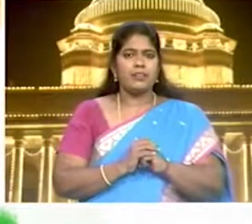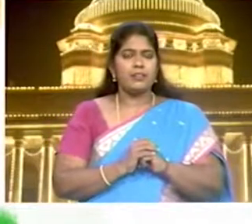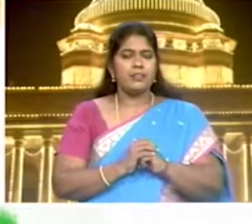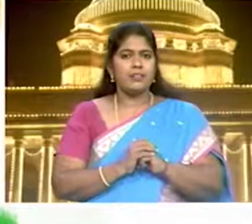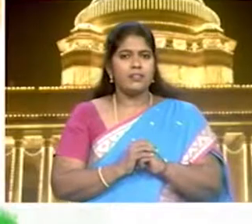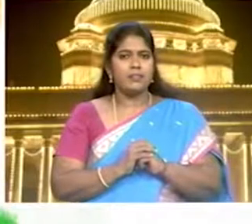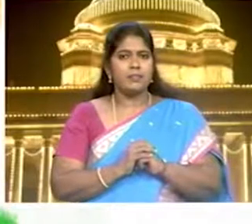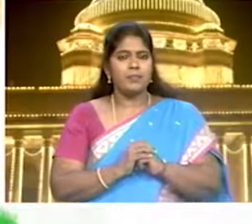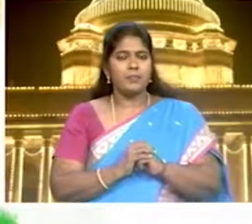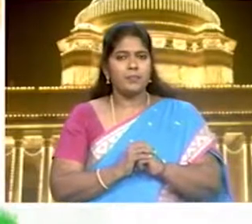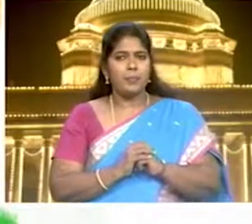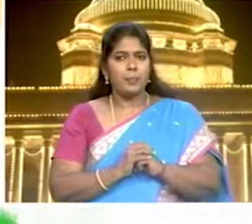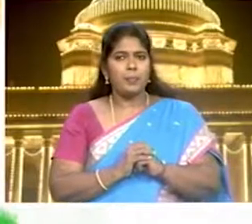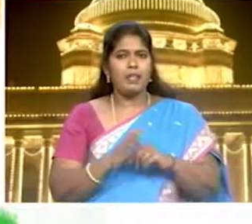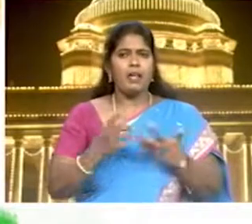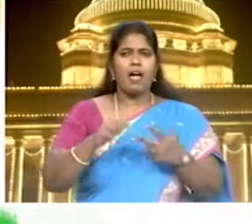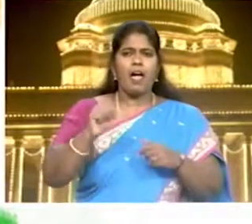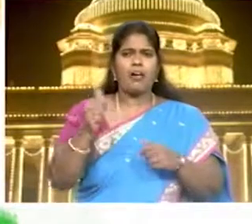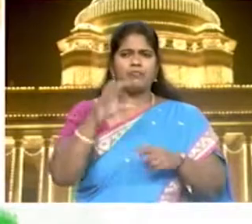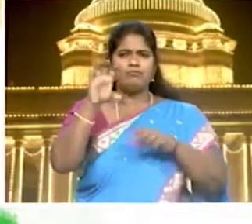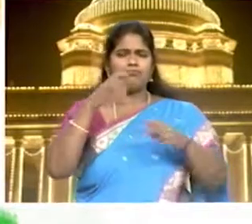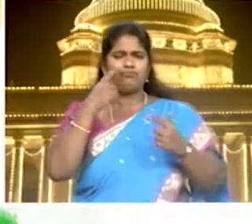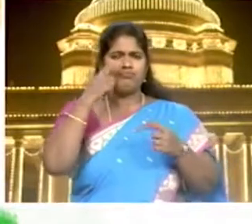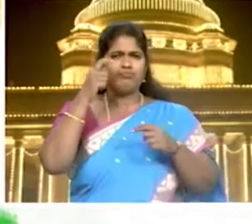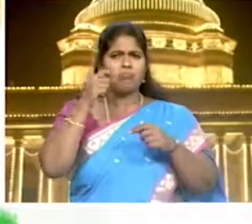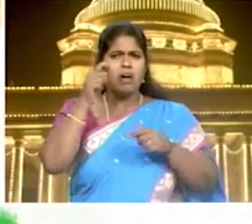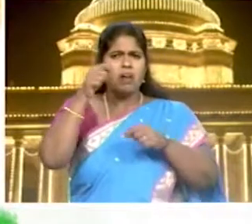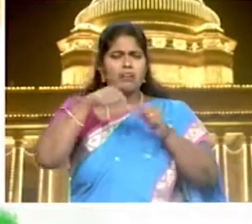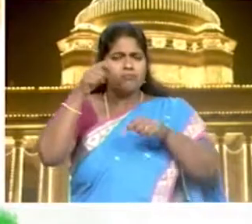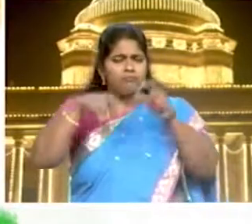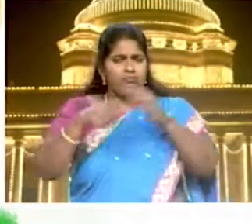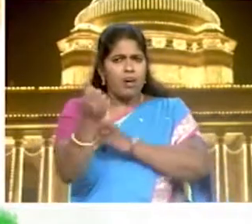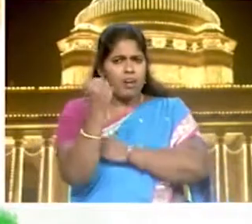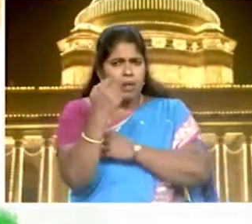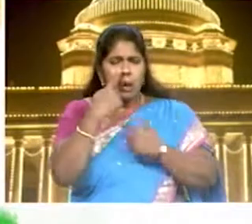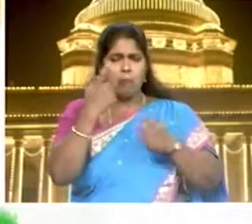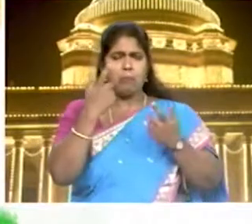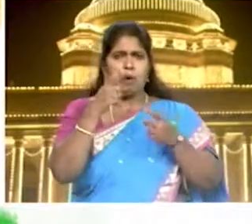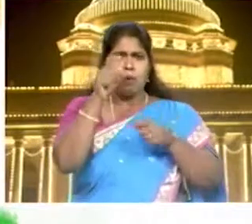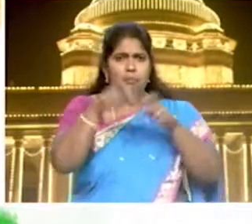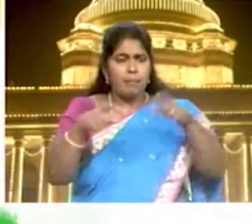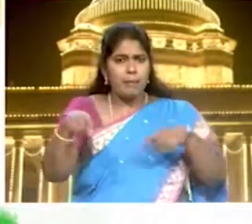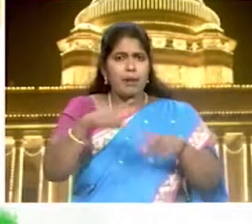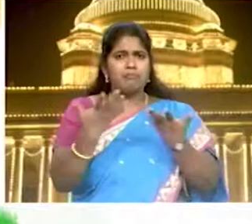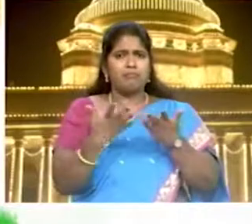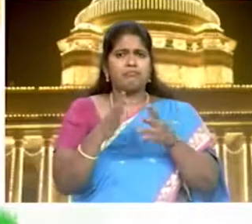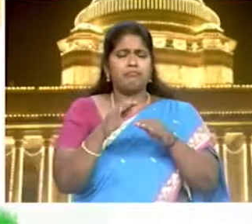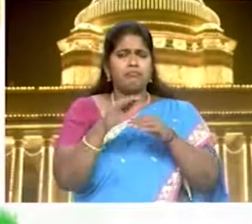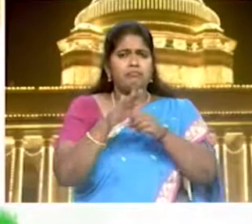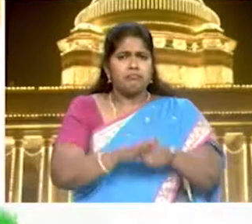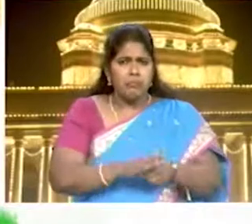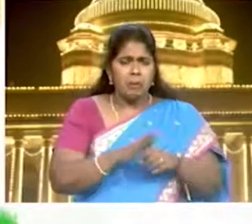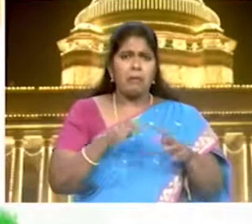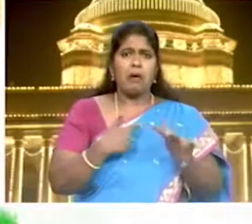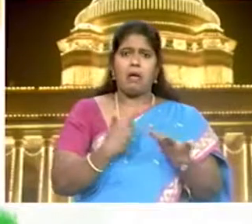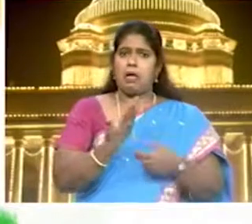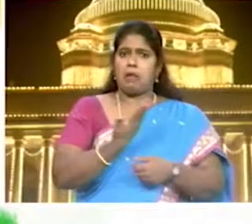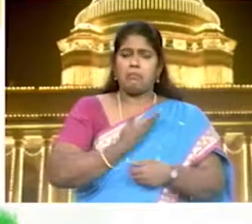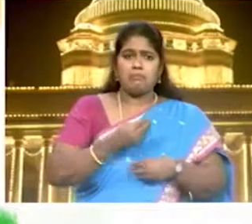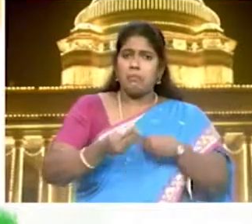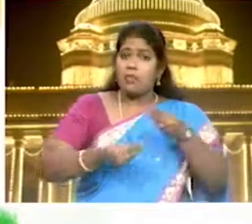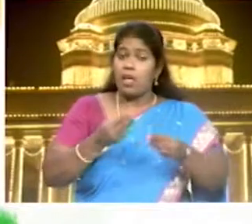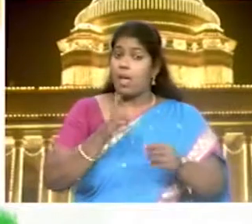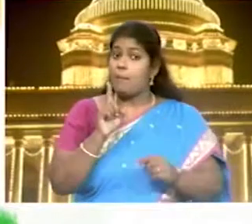other well-established democracies, women had to wage long-drawn struggles to get the right to vote.